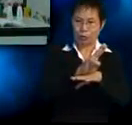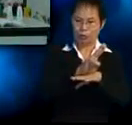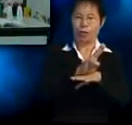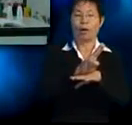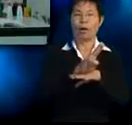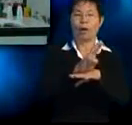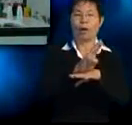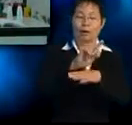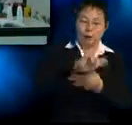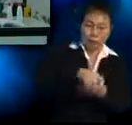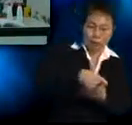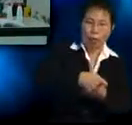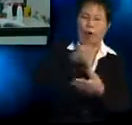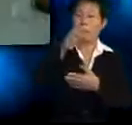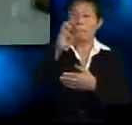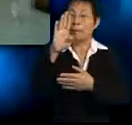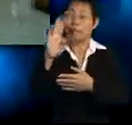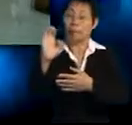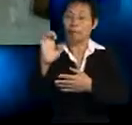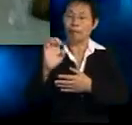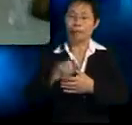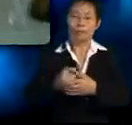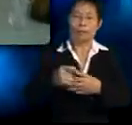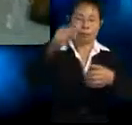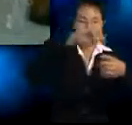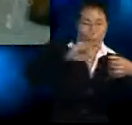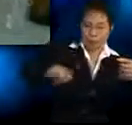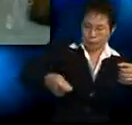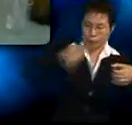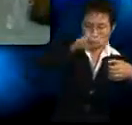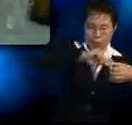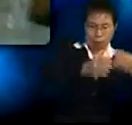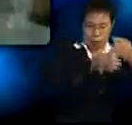chips, which we'll put into a test tube.